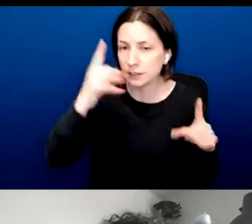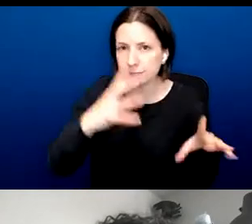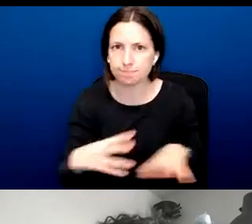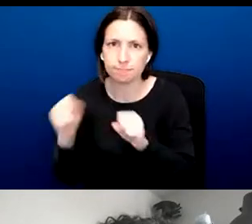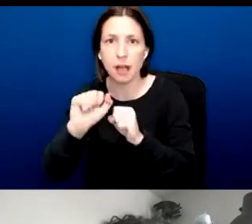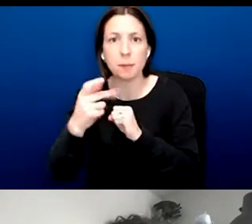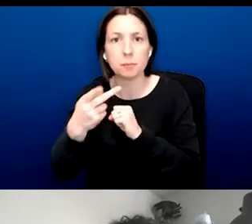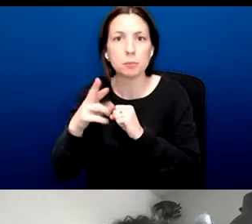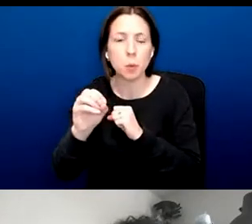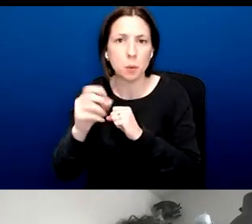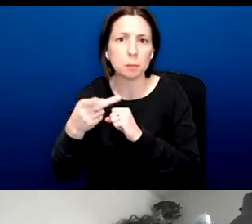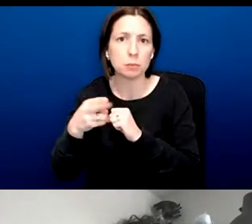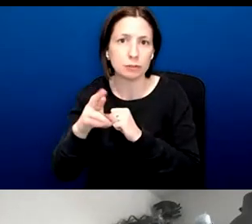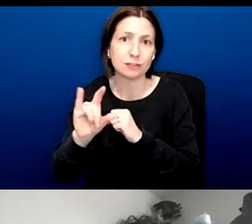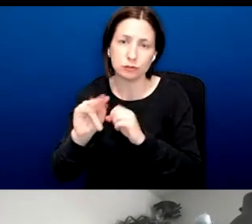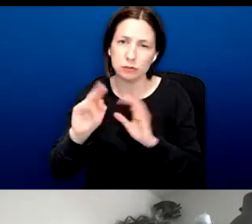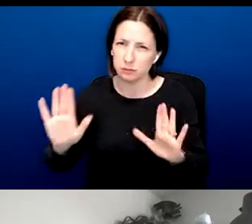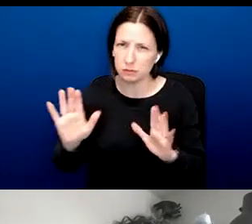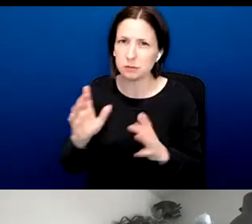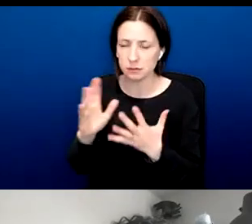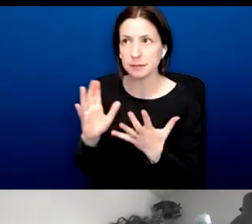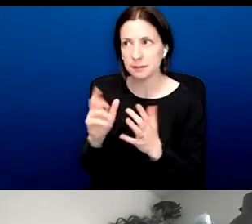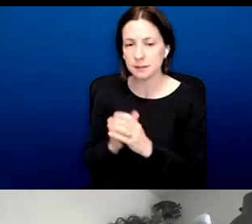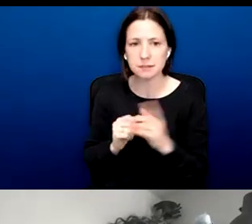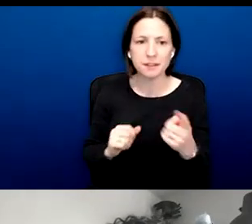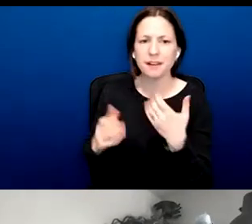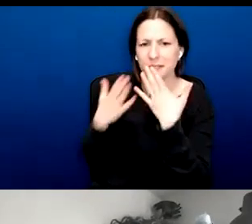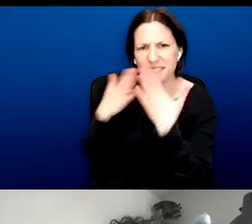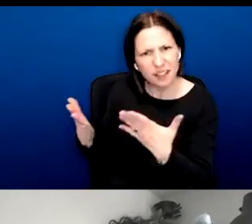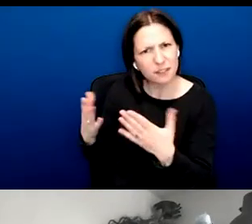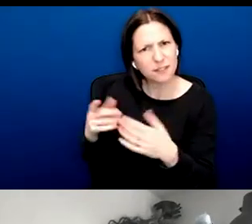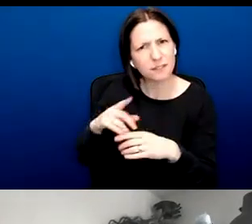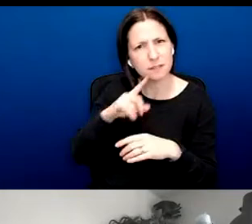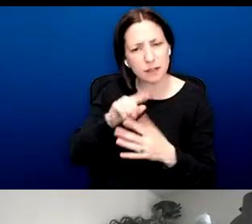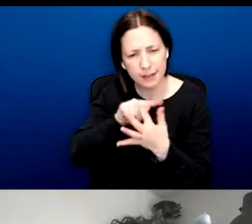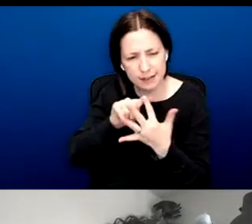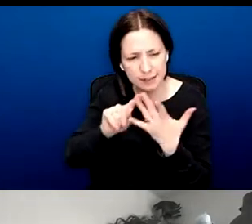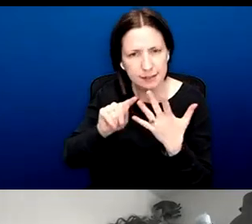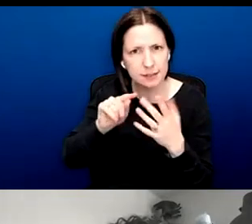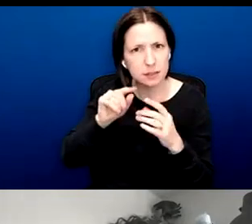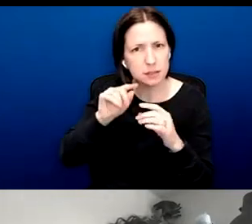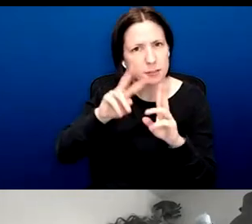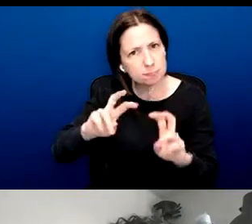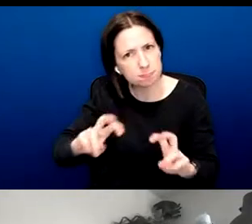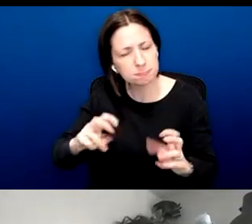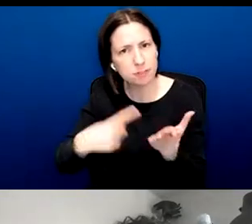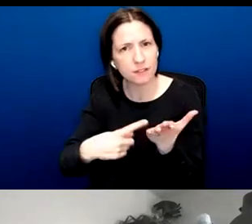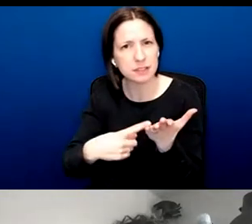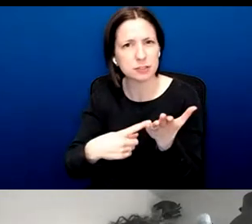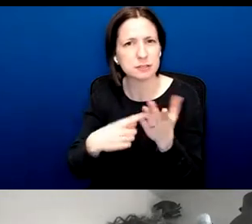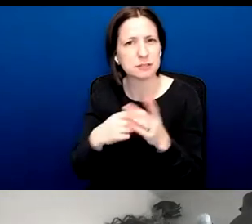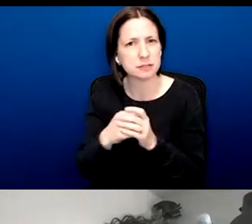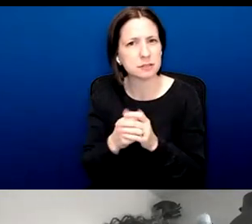nuanced discussion, and I'm so inspired by some of what you said about co-authorship. I could go on forever, but